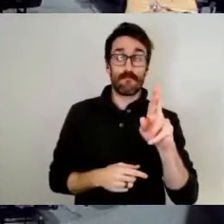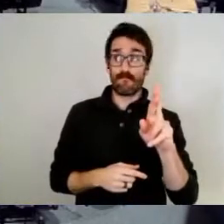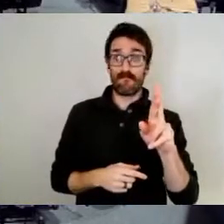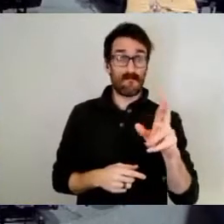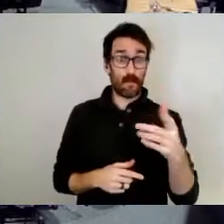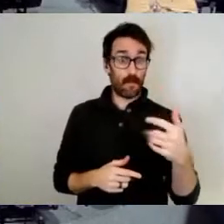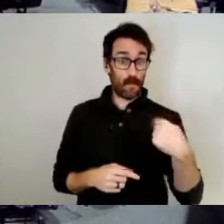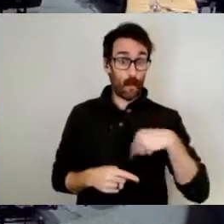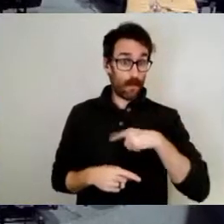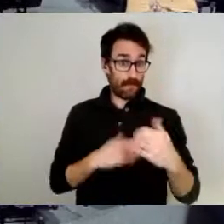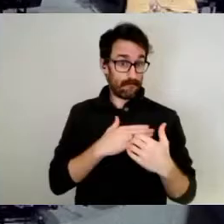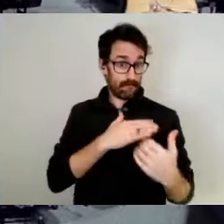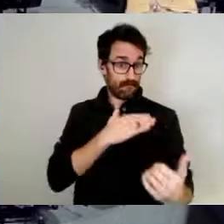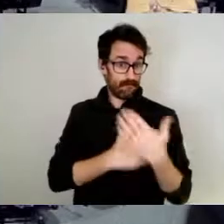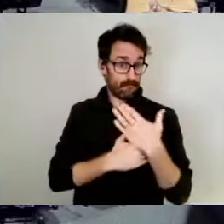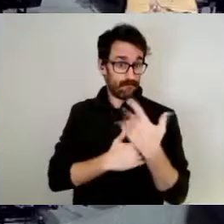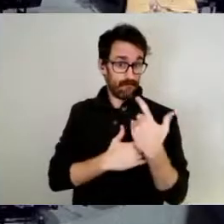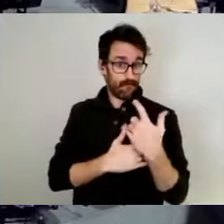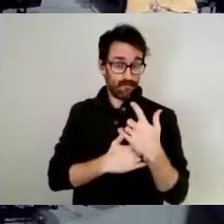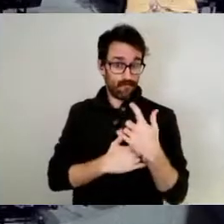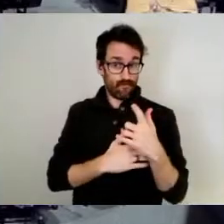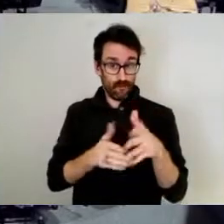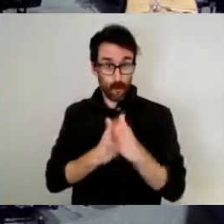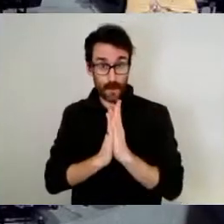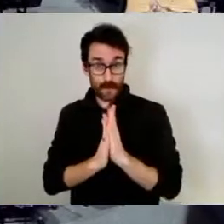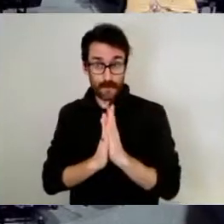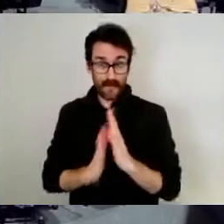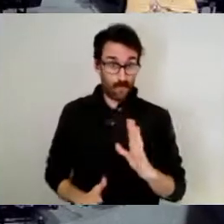No, it's more muffled.